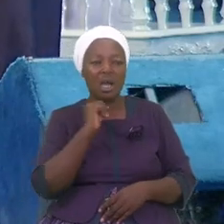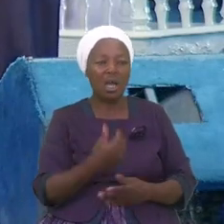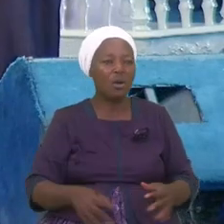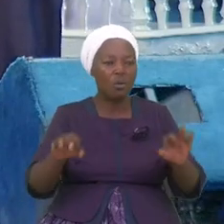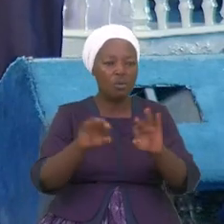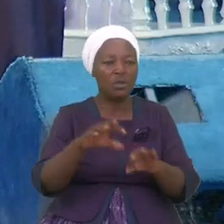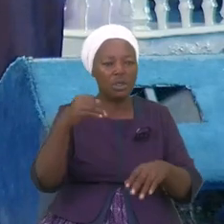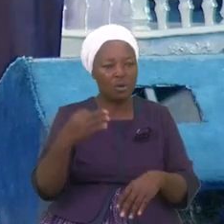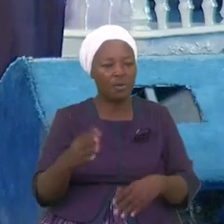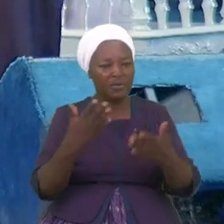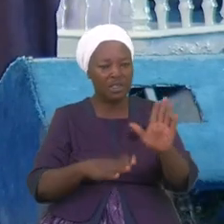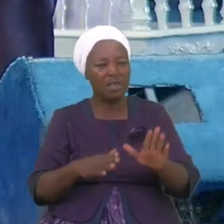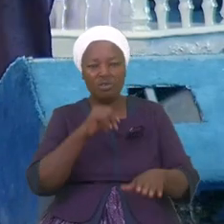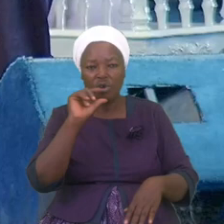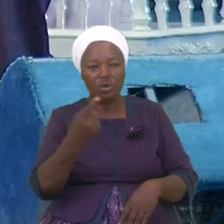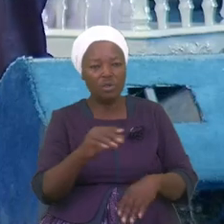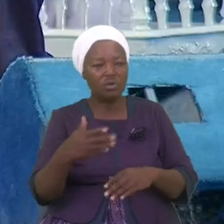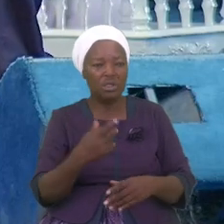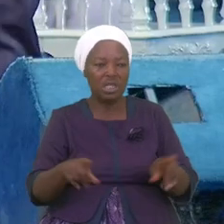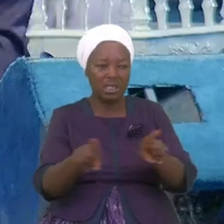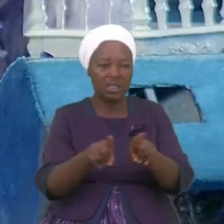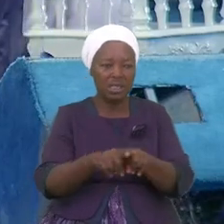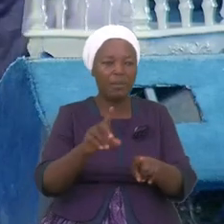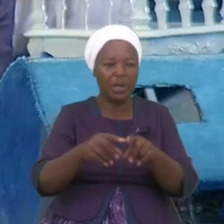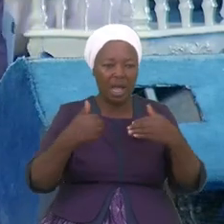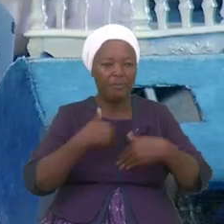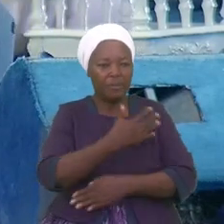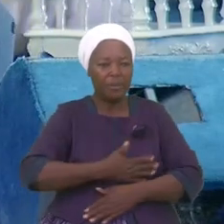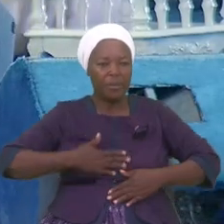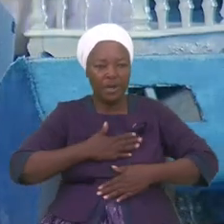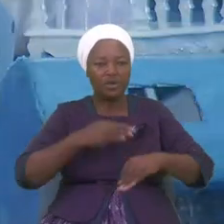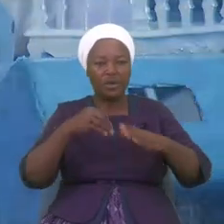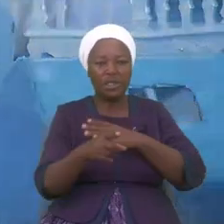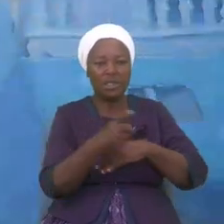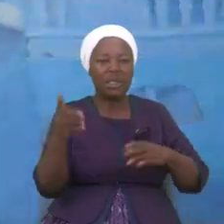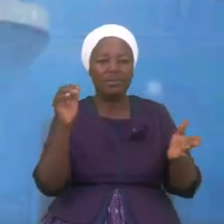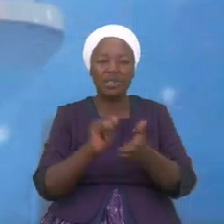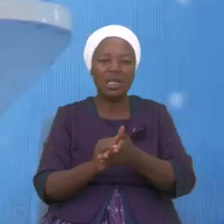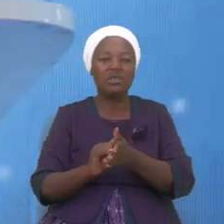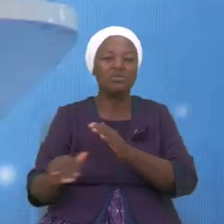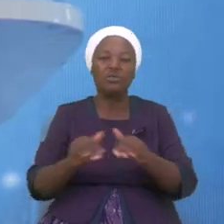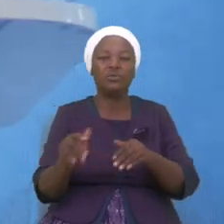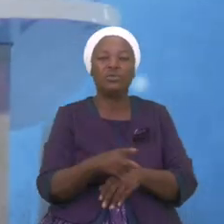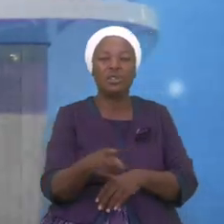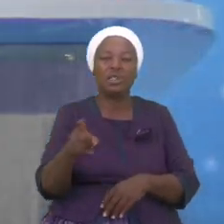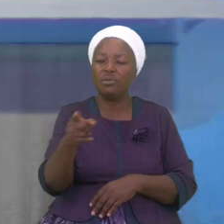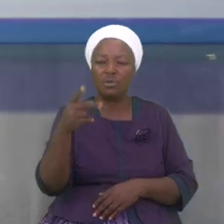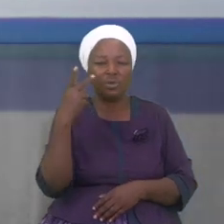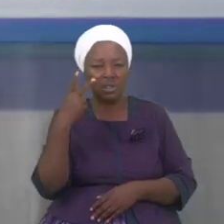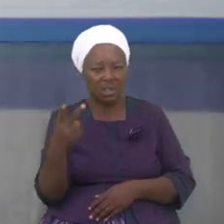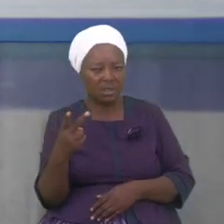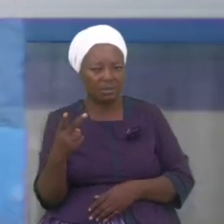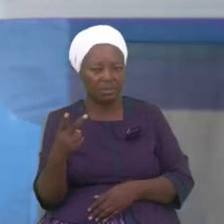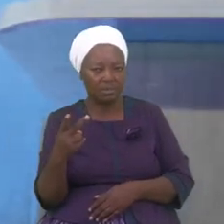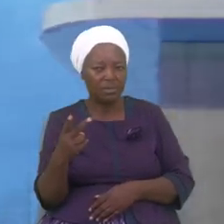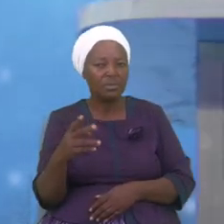do the same, but they have pleasure in them that do them. You see, birds of the same